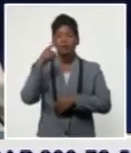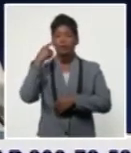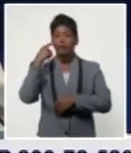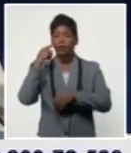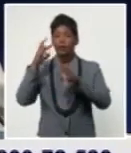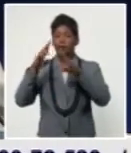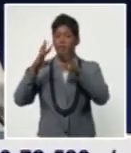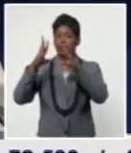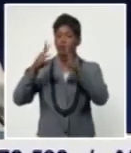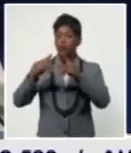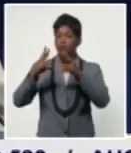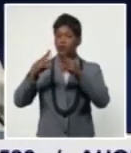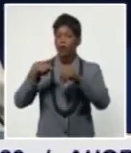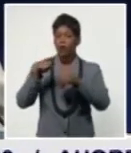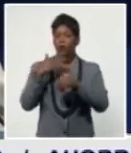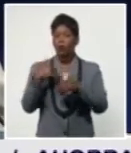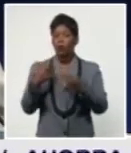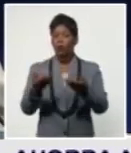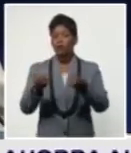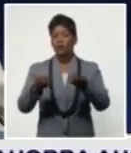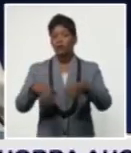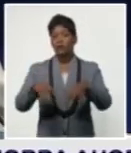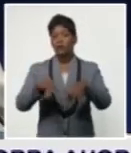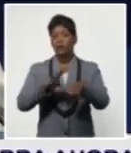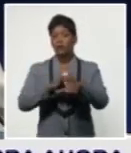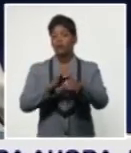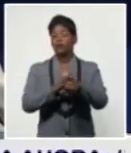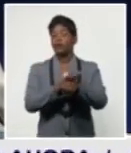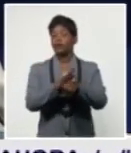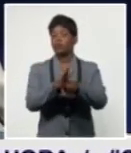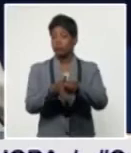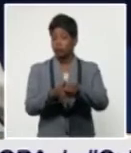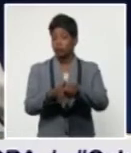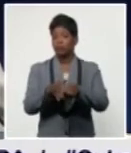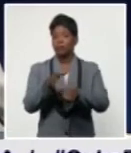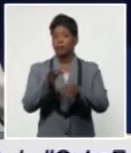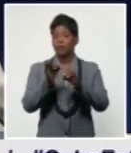the situation as very difficult.